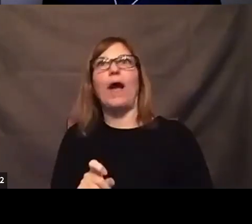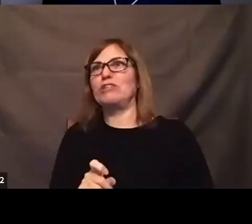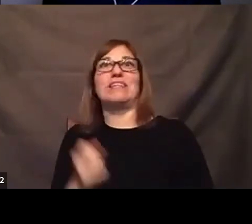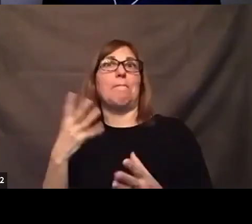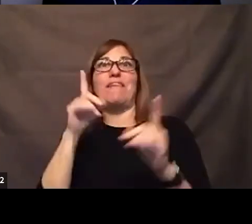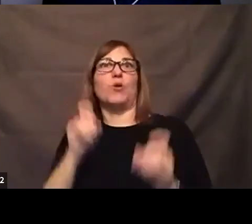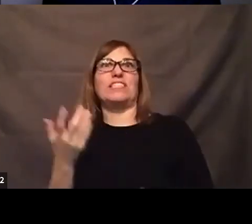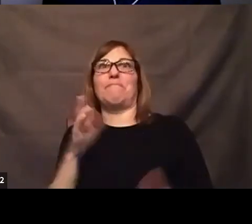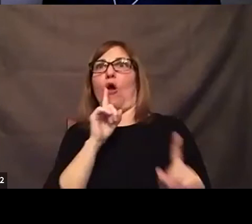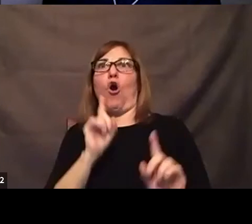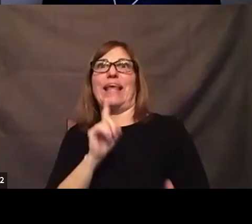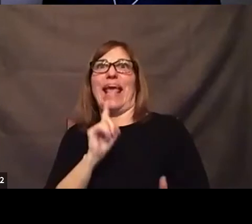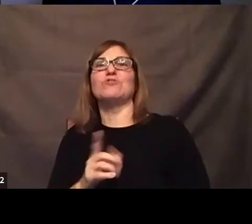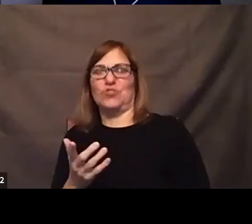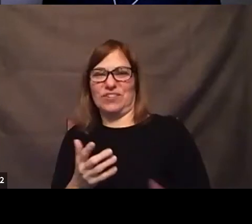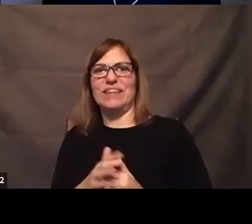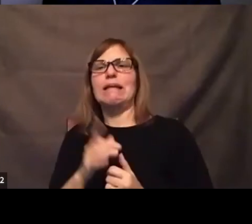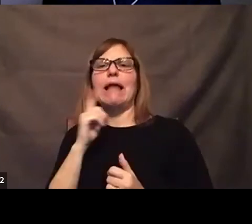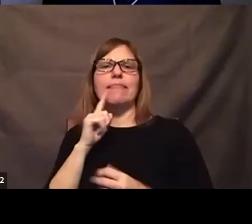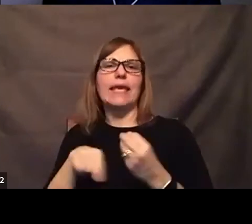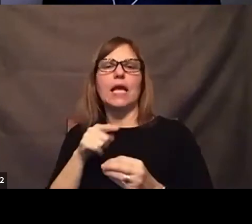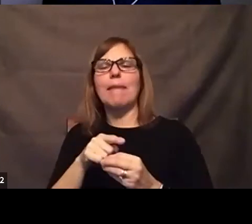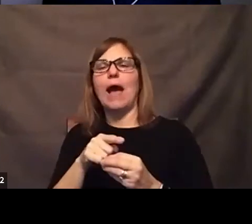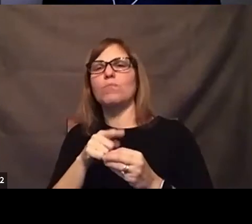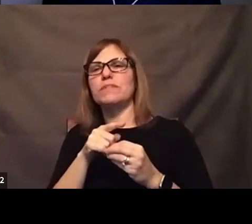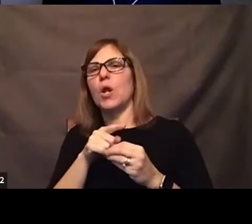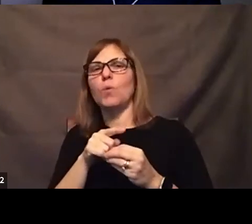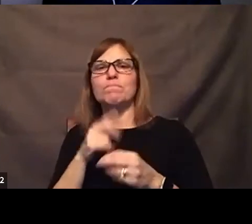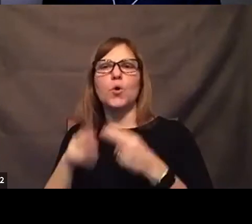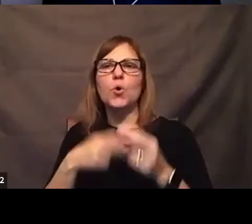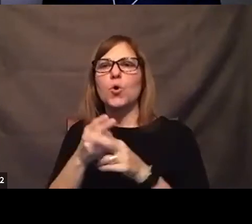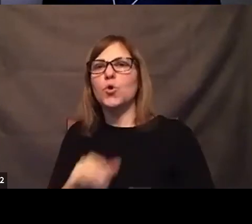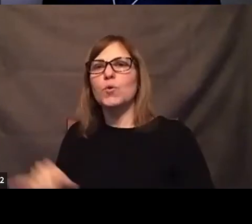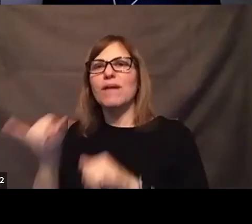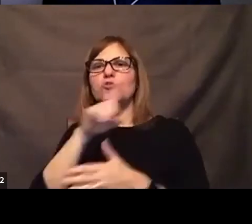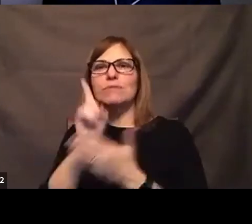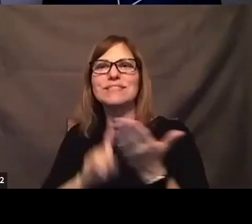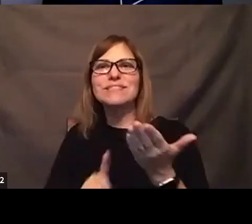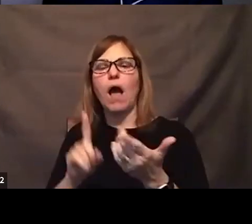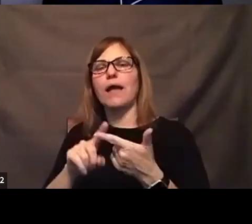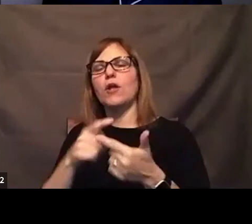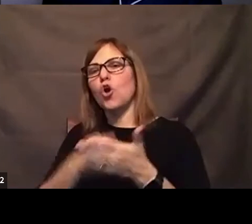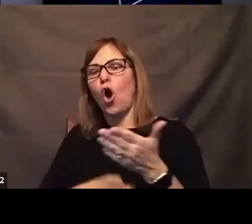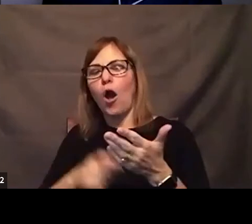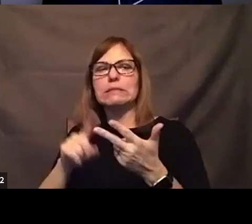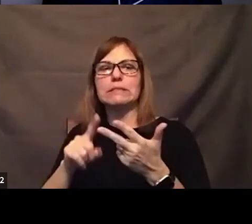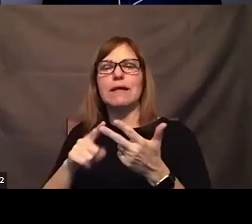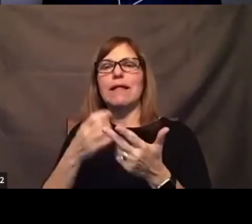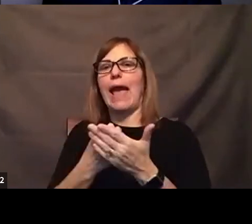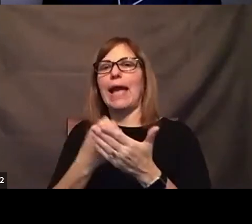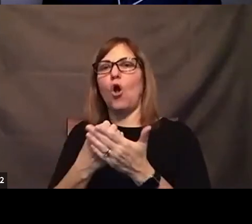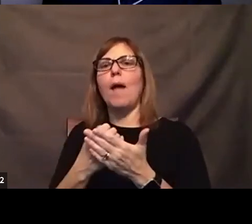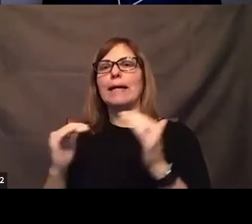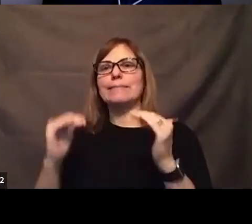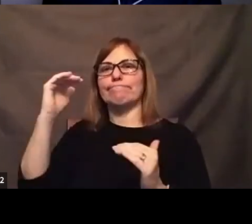of thinking about universal design and cost, and obviously the economic disparities. And as